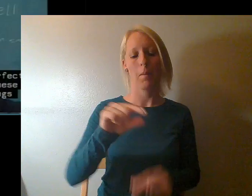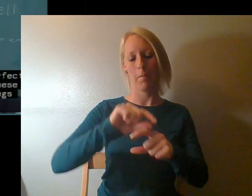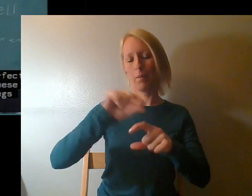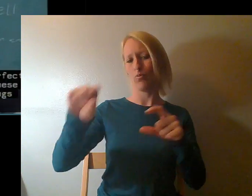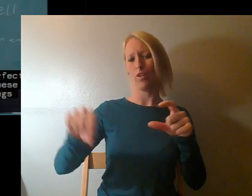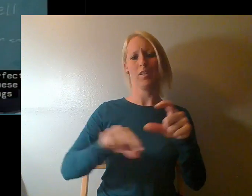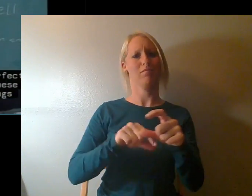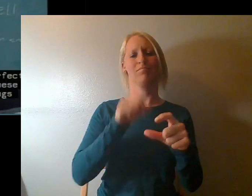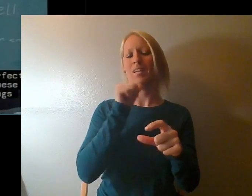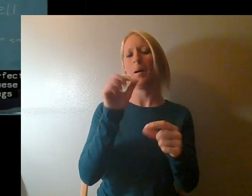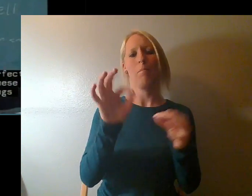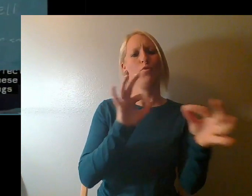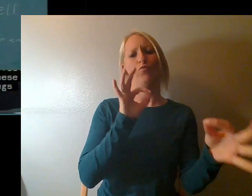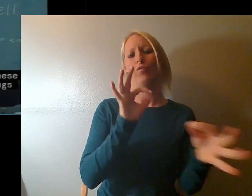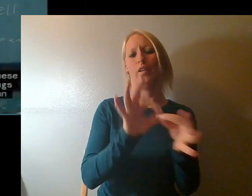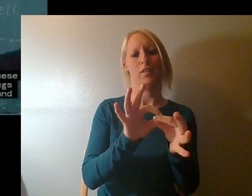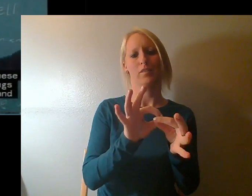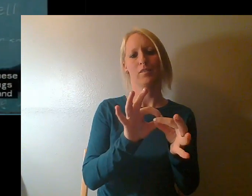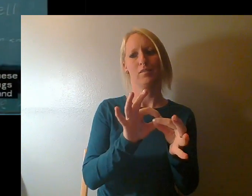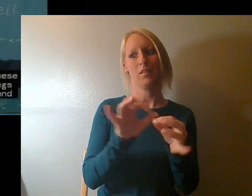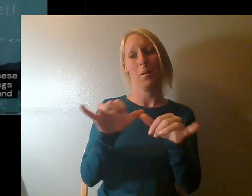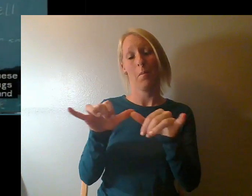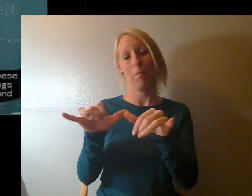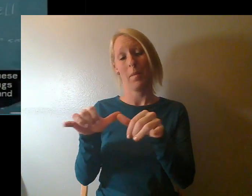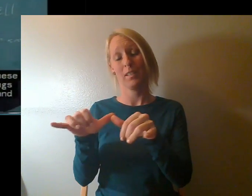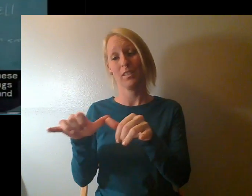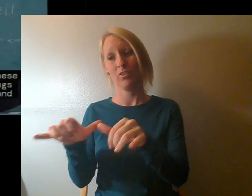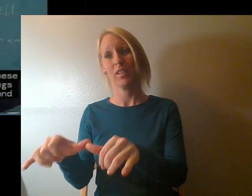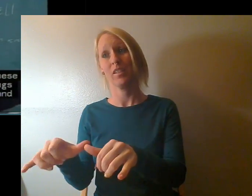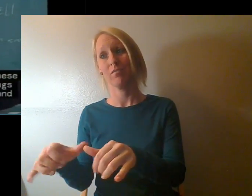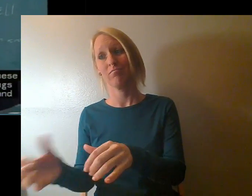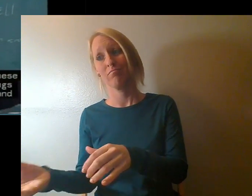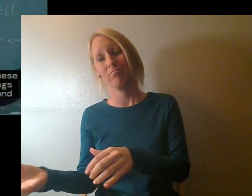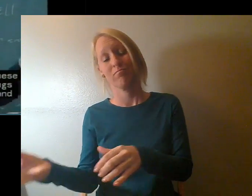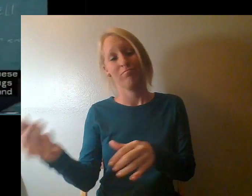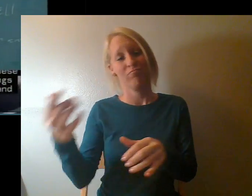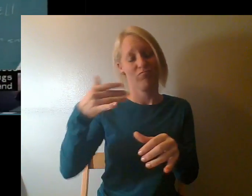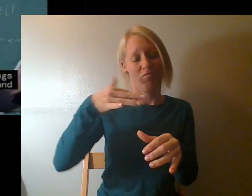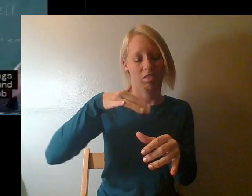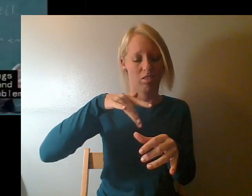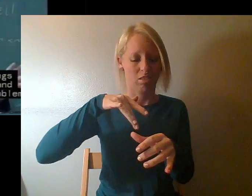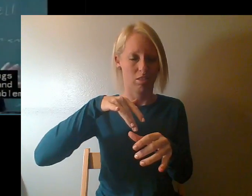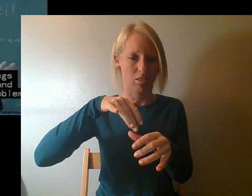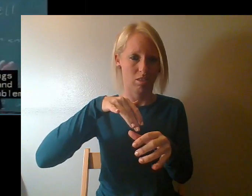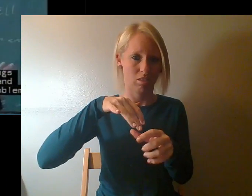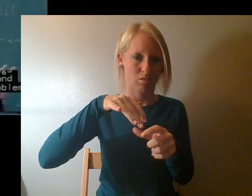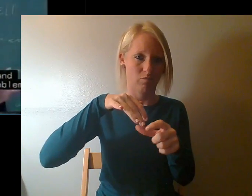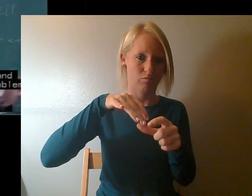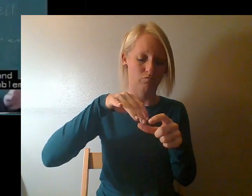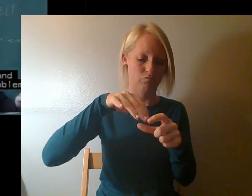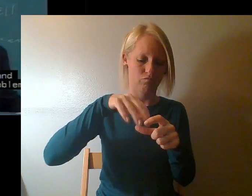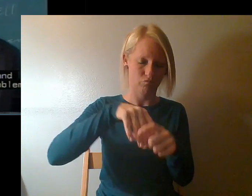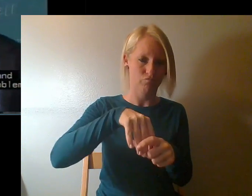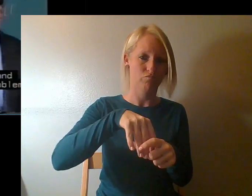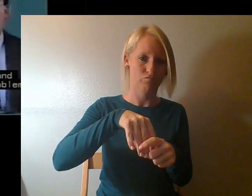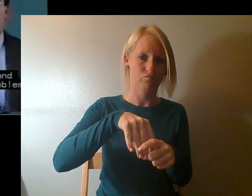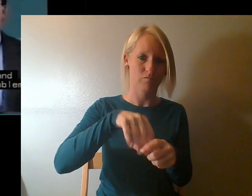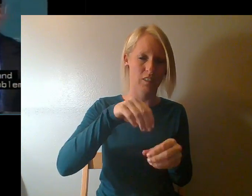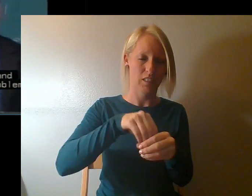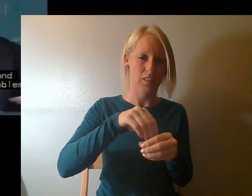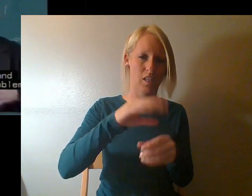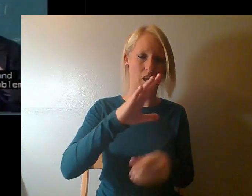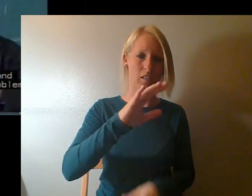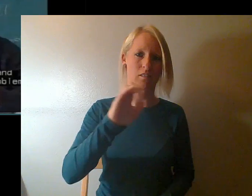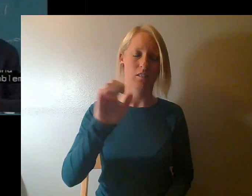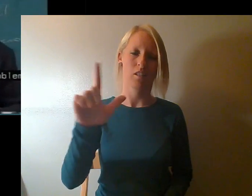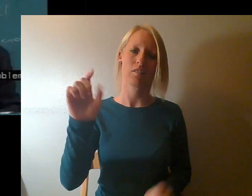and these bad things for our cells can get in. And that's where we get the problems, where we get disease.